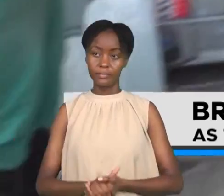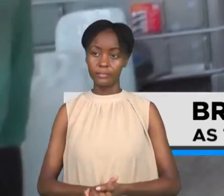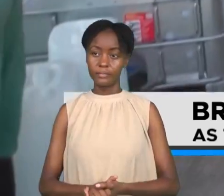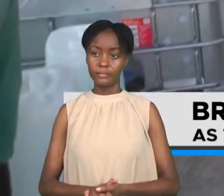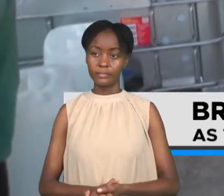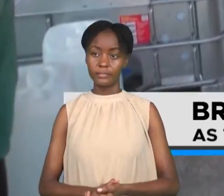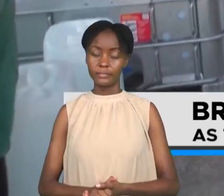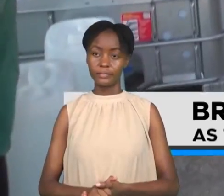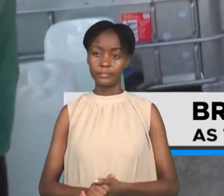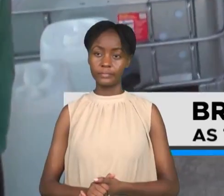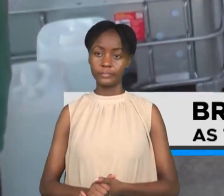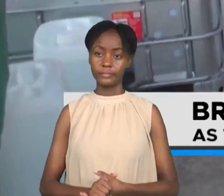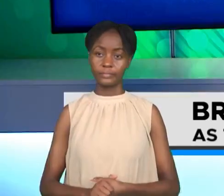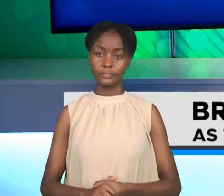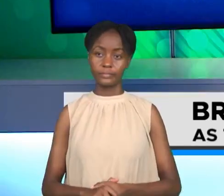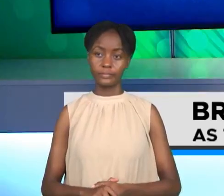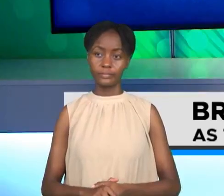Kutun.